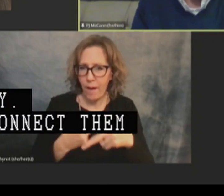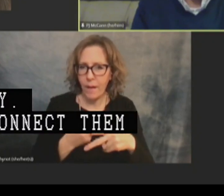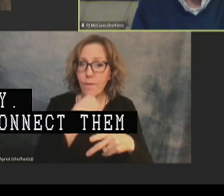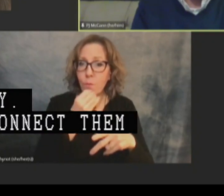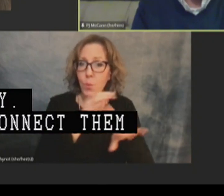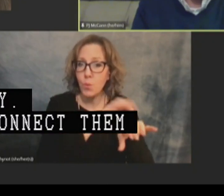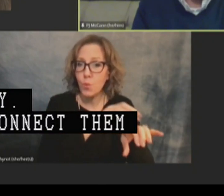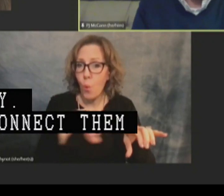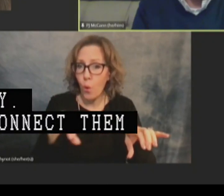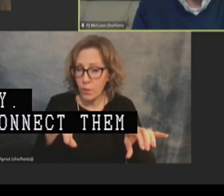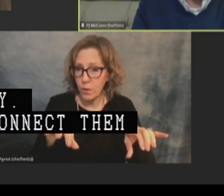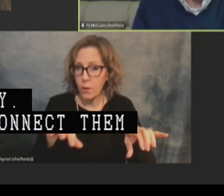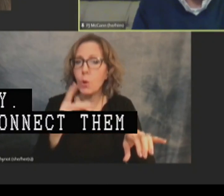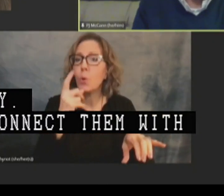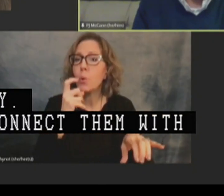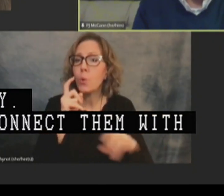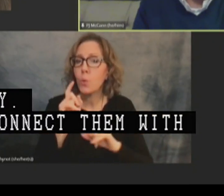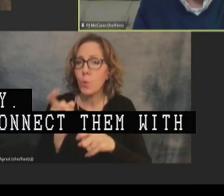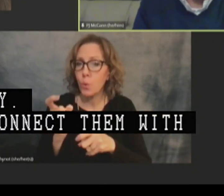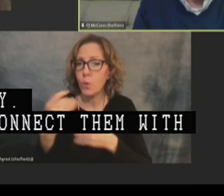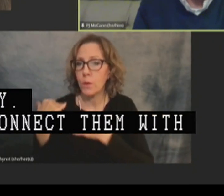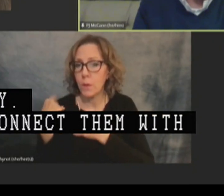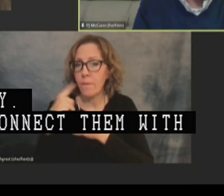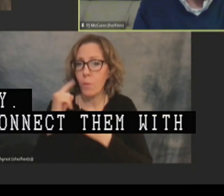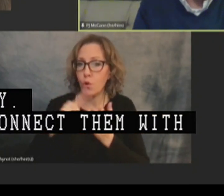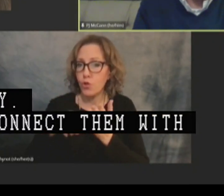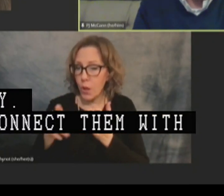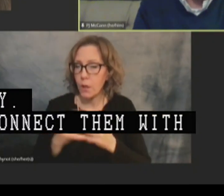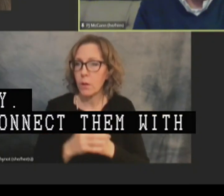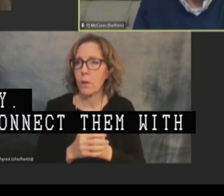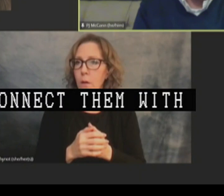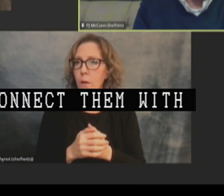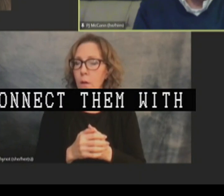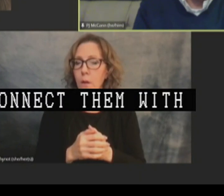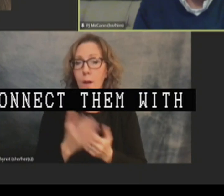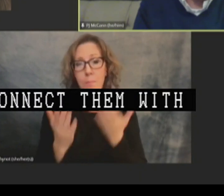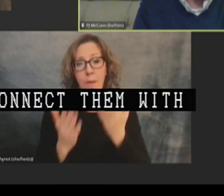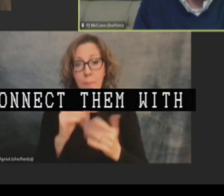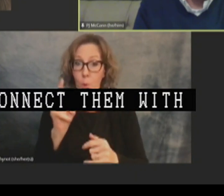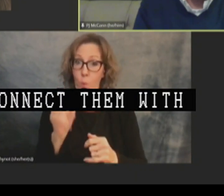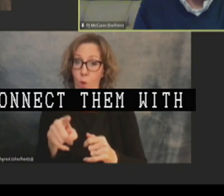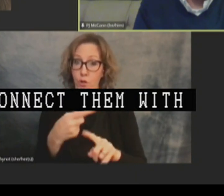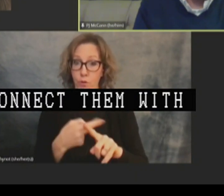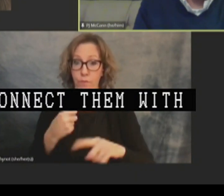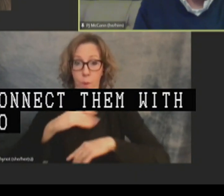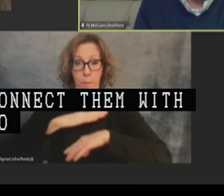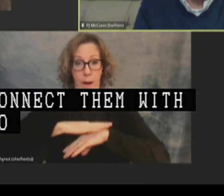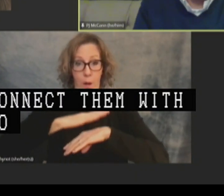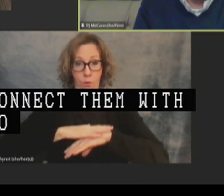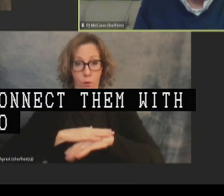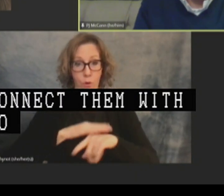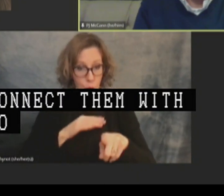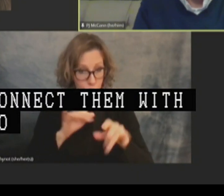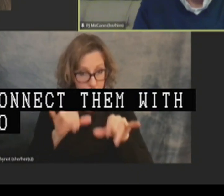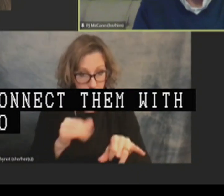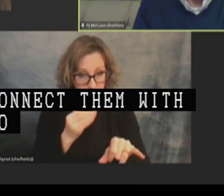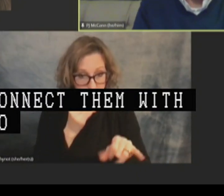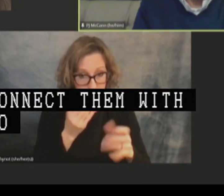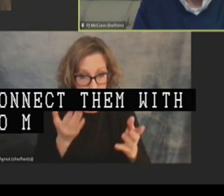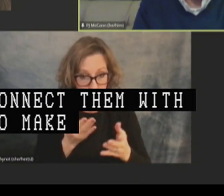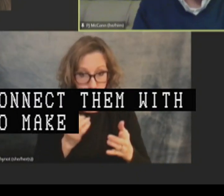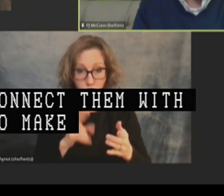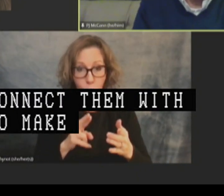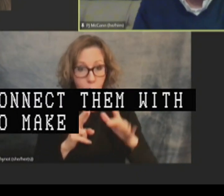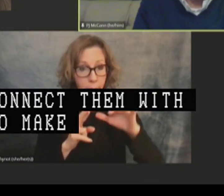food courts may decide that conversation about are you staying to dine or are you taking out might happen at the individual